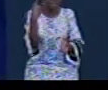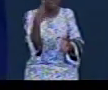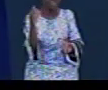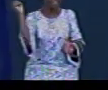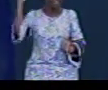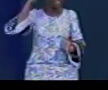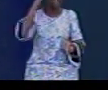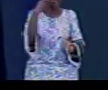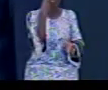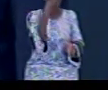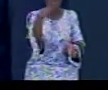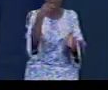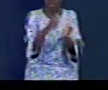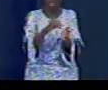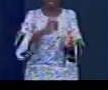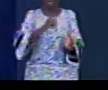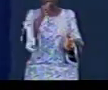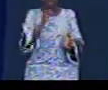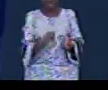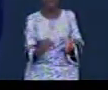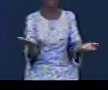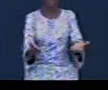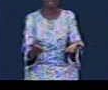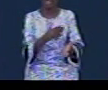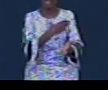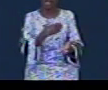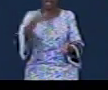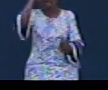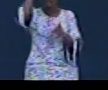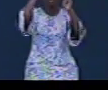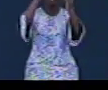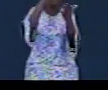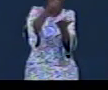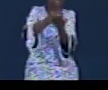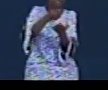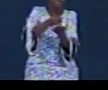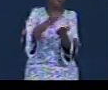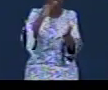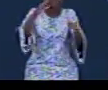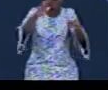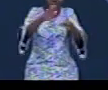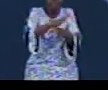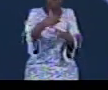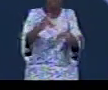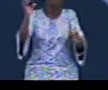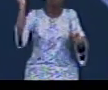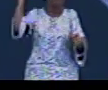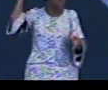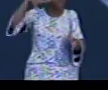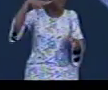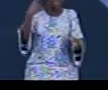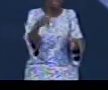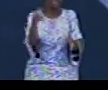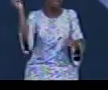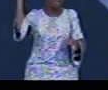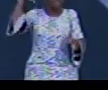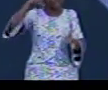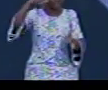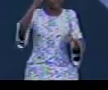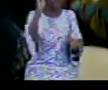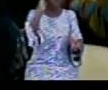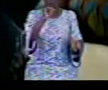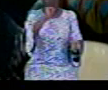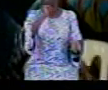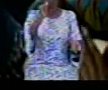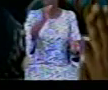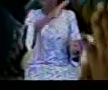here. And his treasure is still full of grace. The grace of God will never stop in